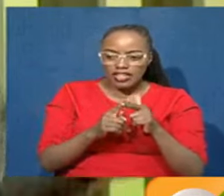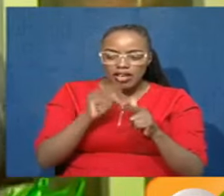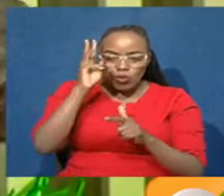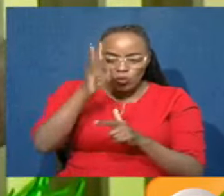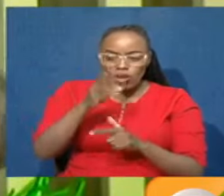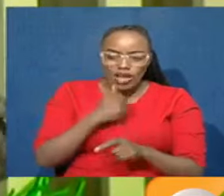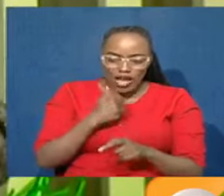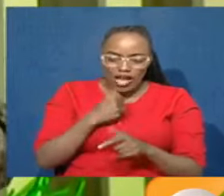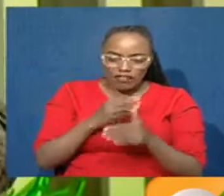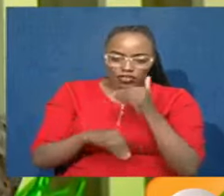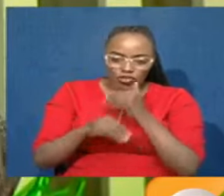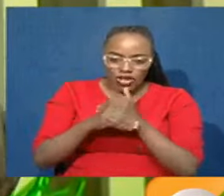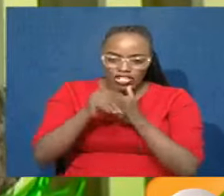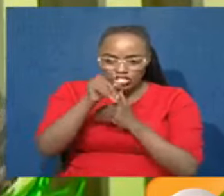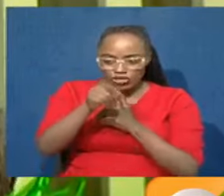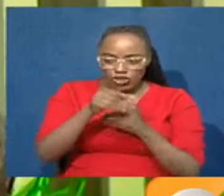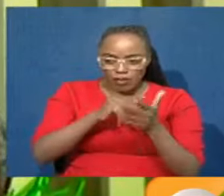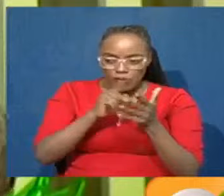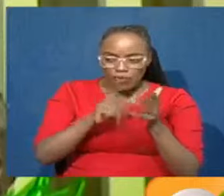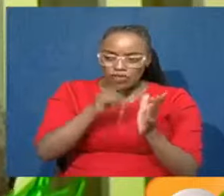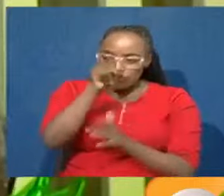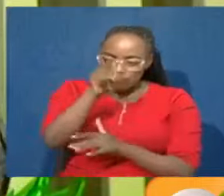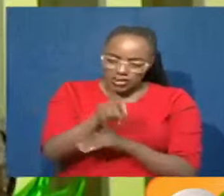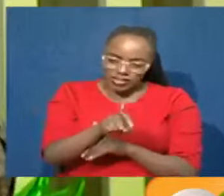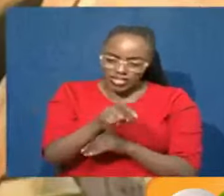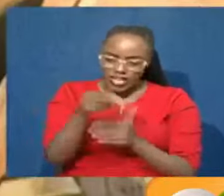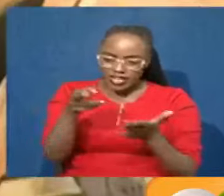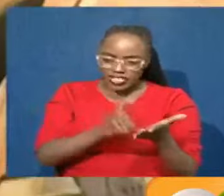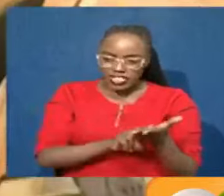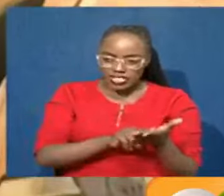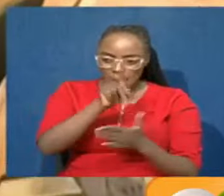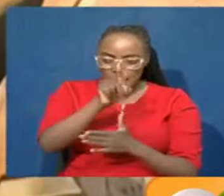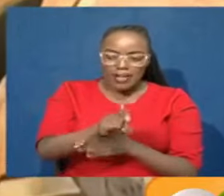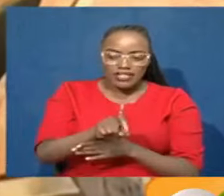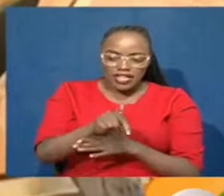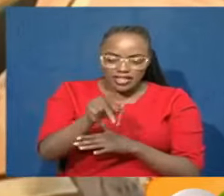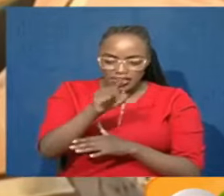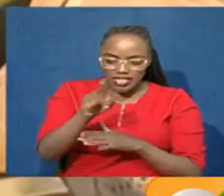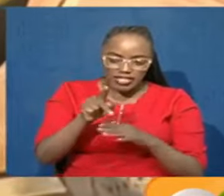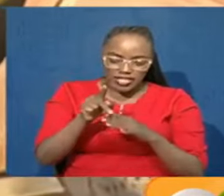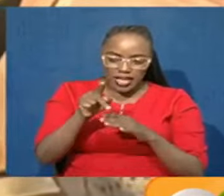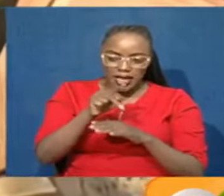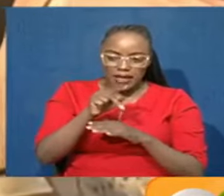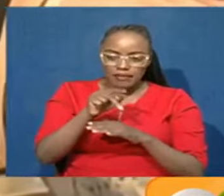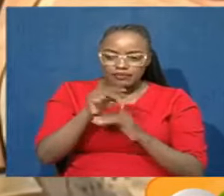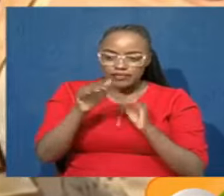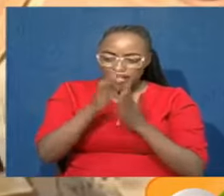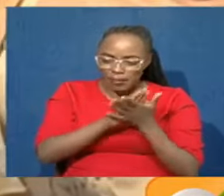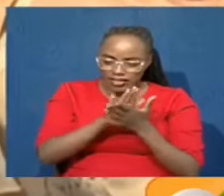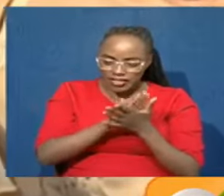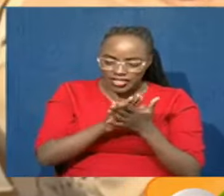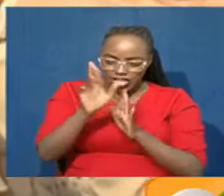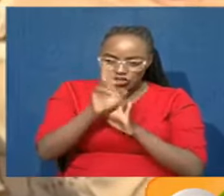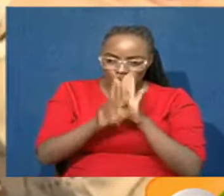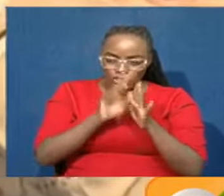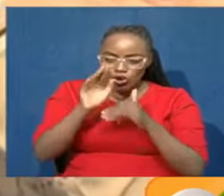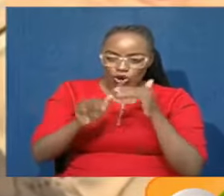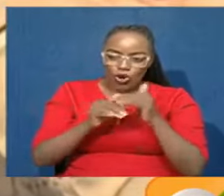also has to add you. Mm-hmm. So you must register. That is the principle, that every Kenyan must